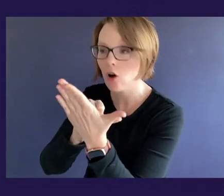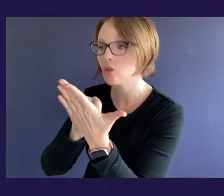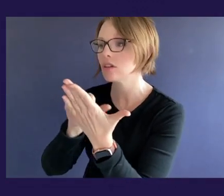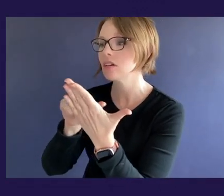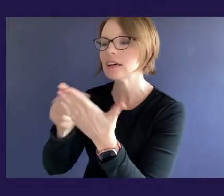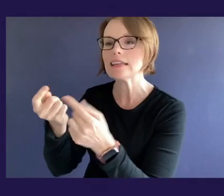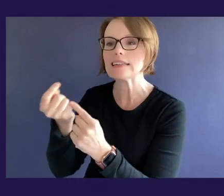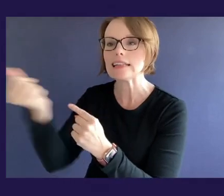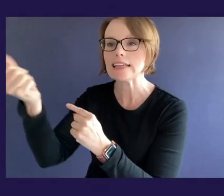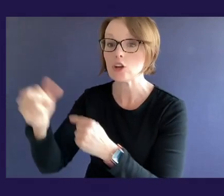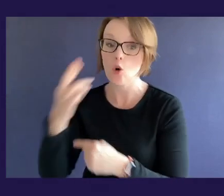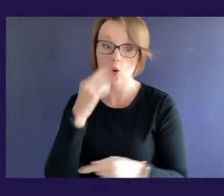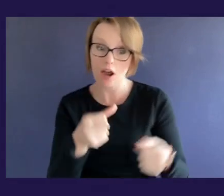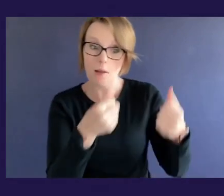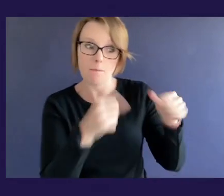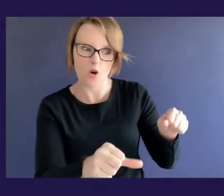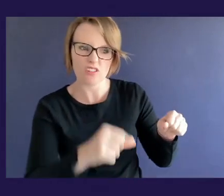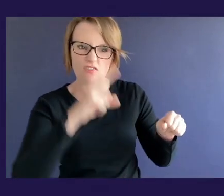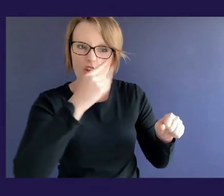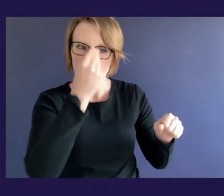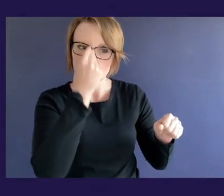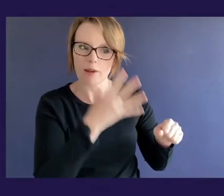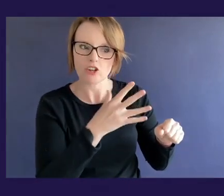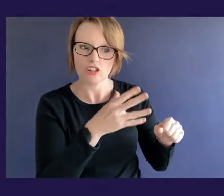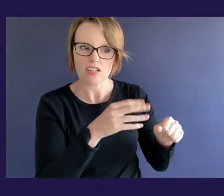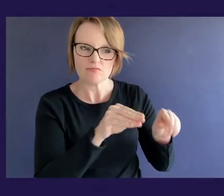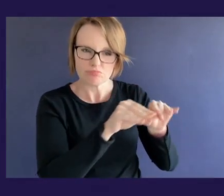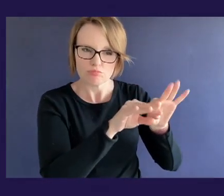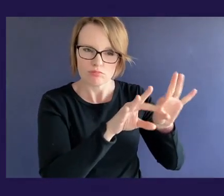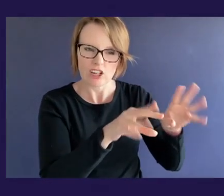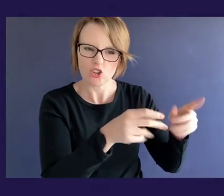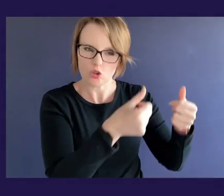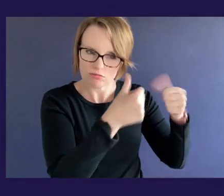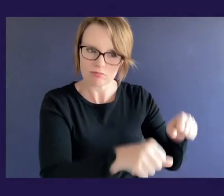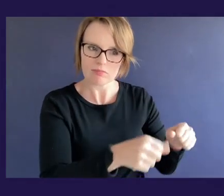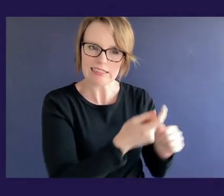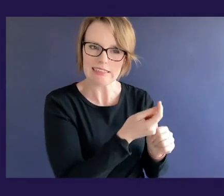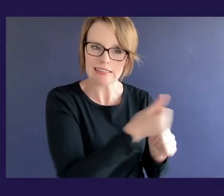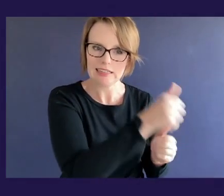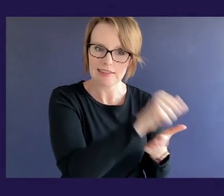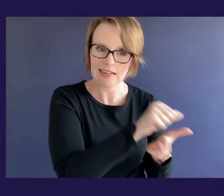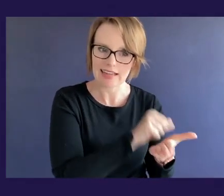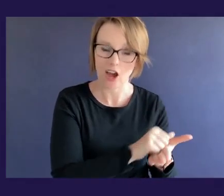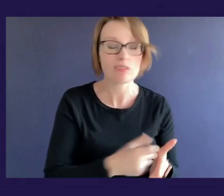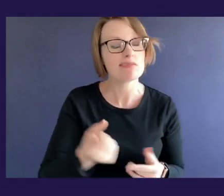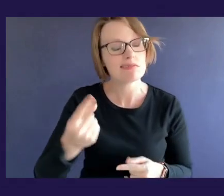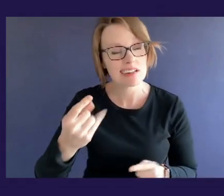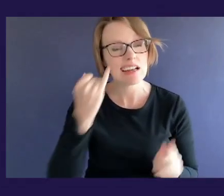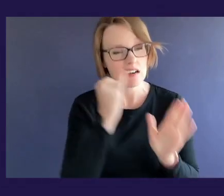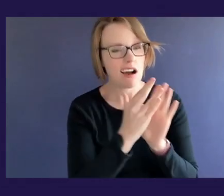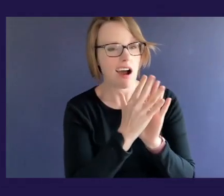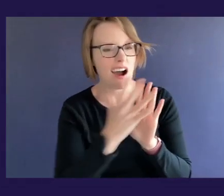are propagating false information. This, unfortunately, could backfire and actually